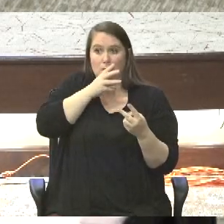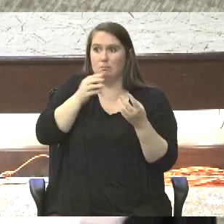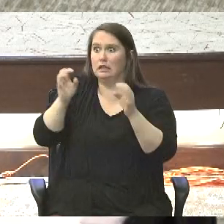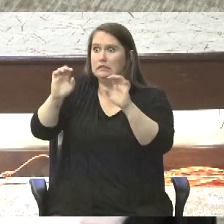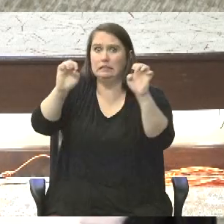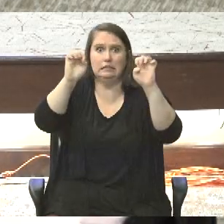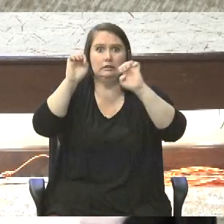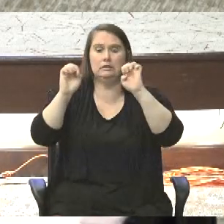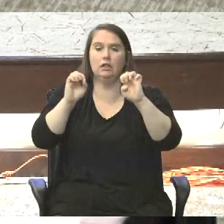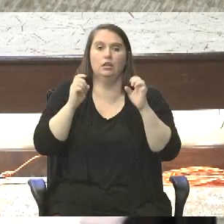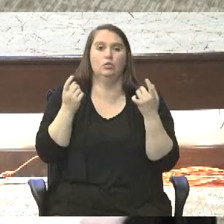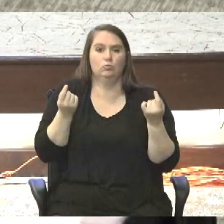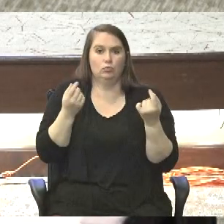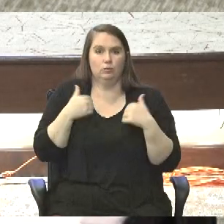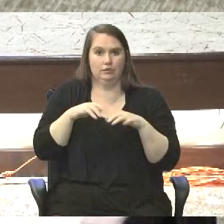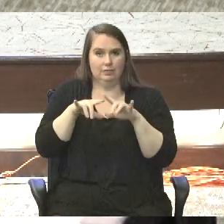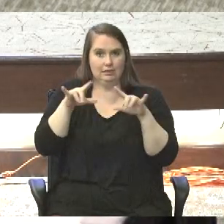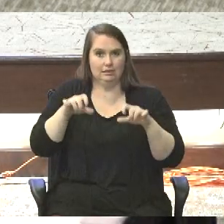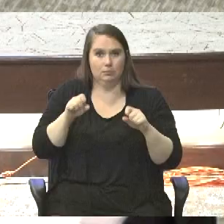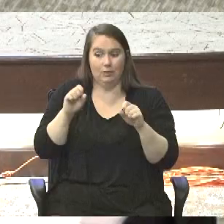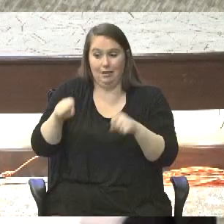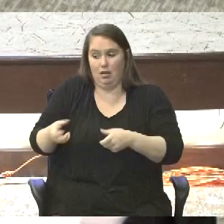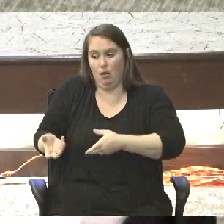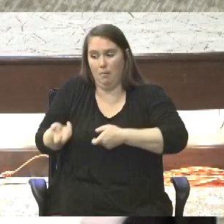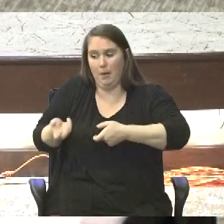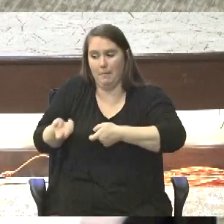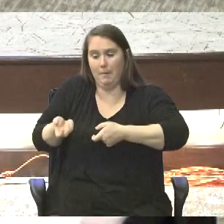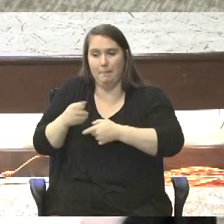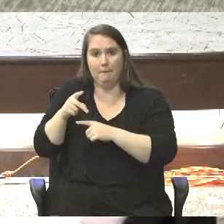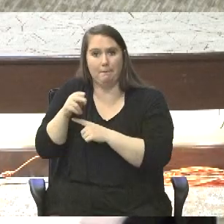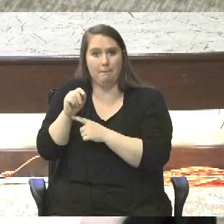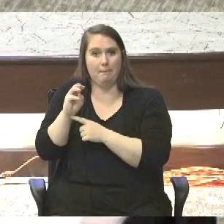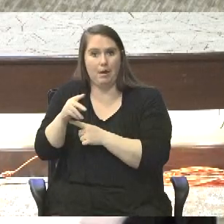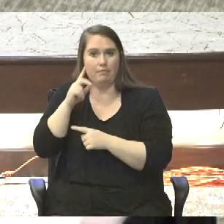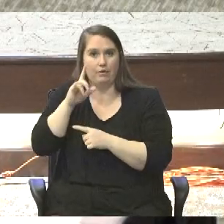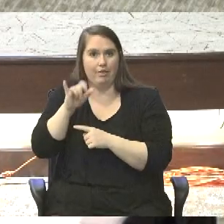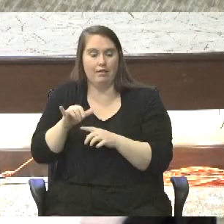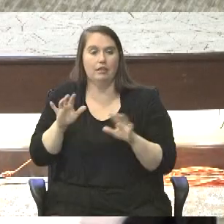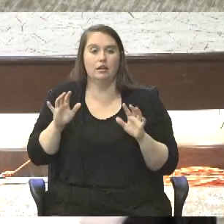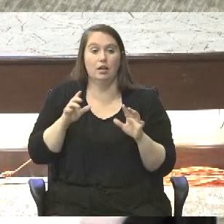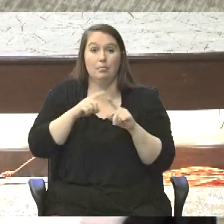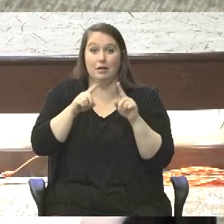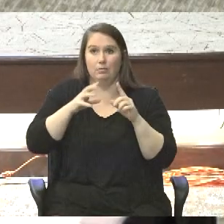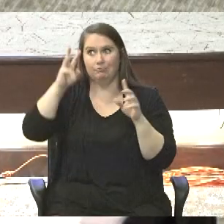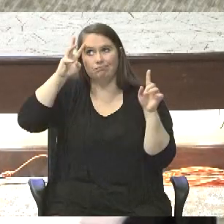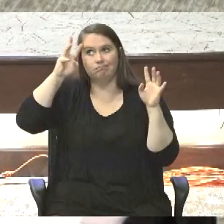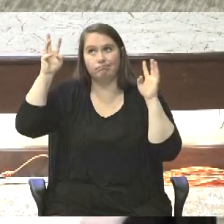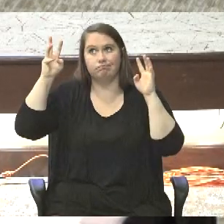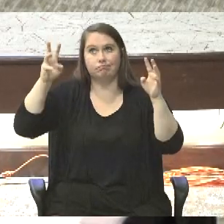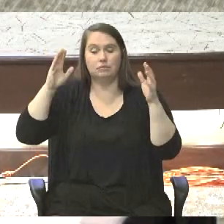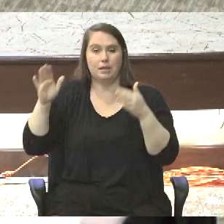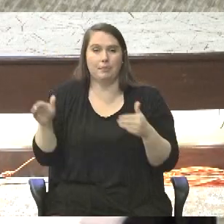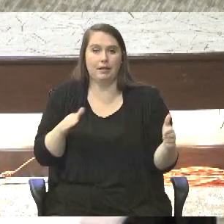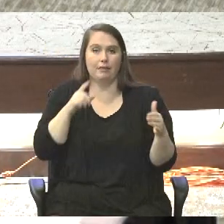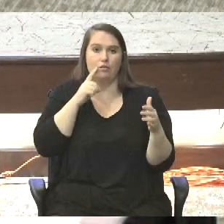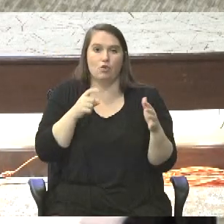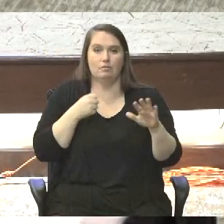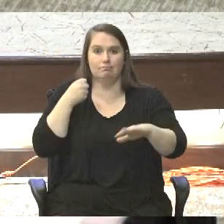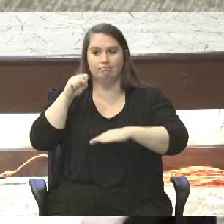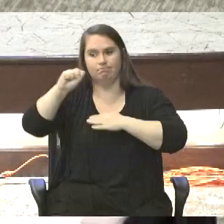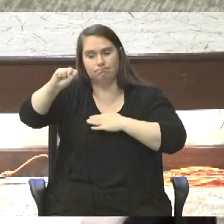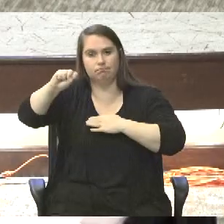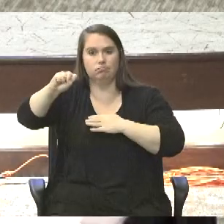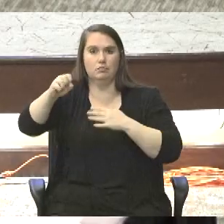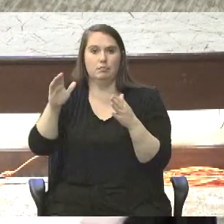could keep up with, we could draft or pump out of that. And we're going to put together a plan, what equipment we would need to have that as part of our resiliency plan.